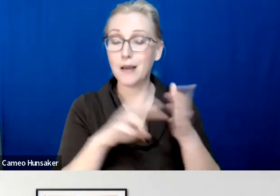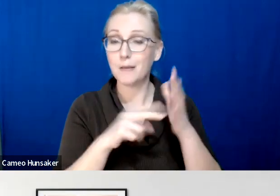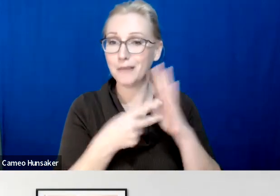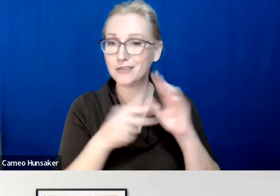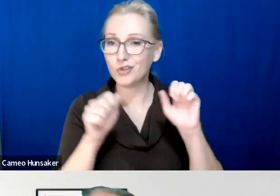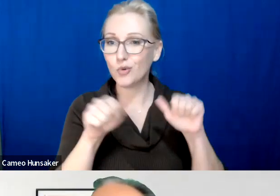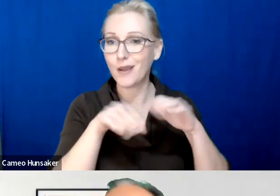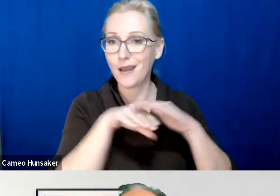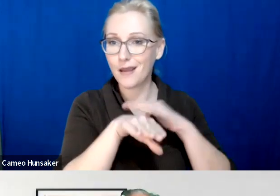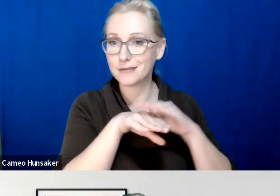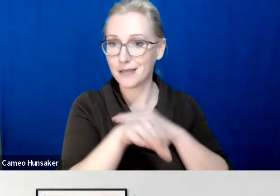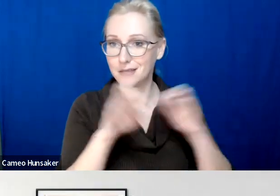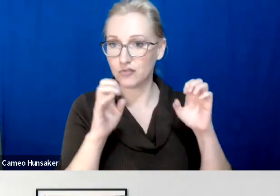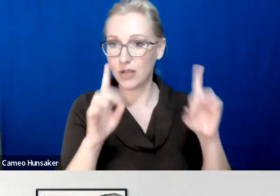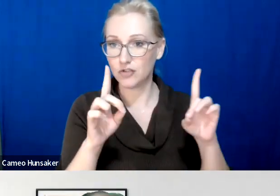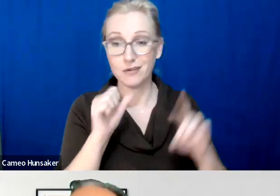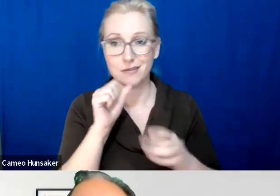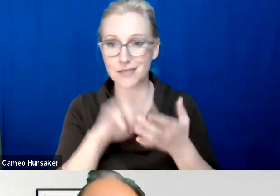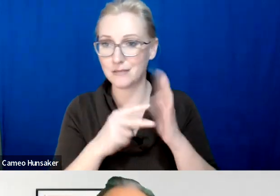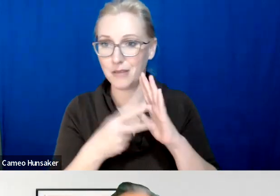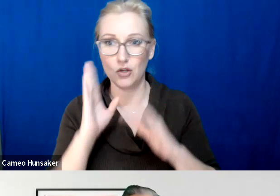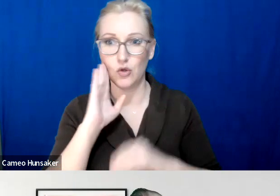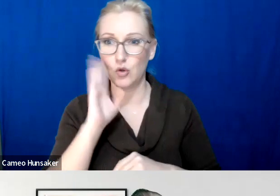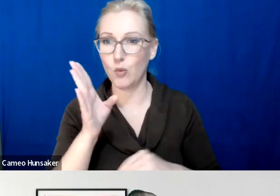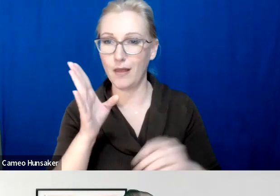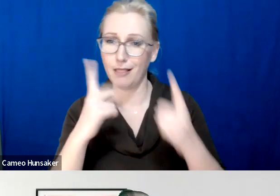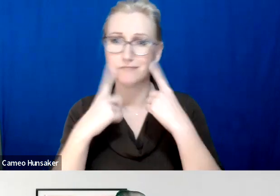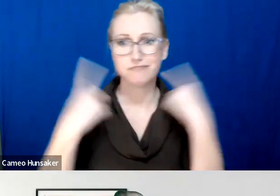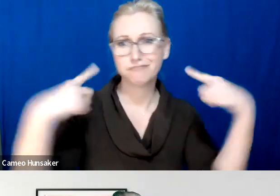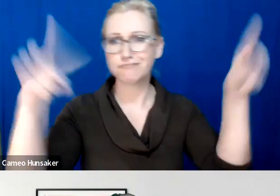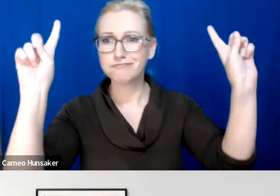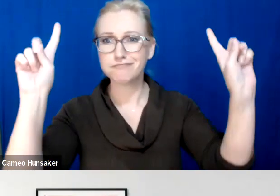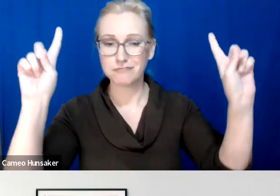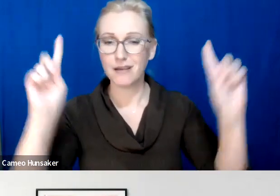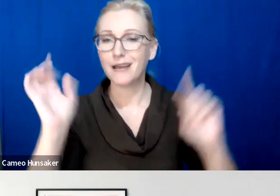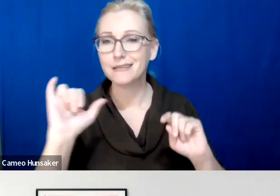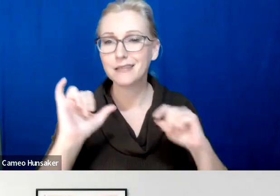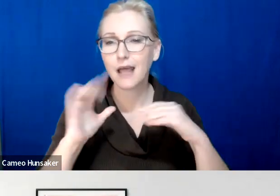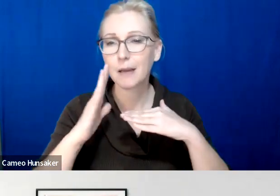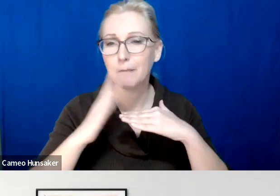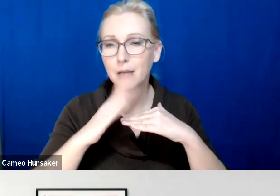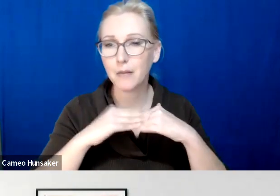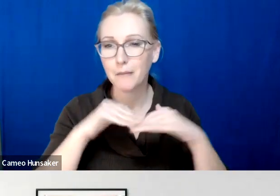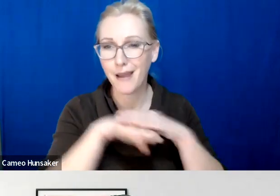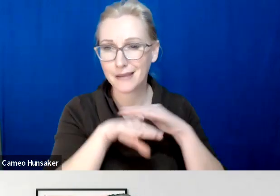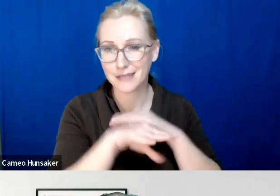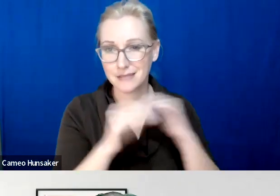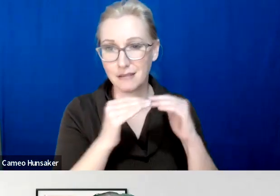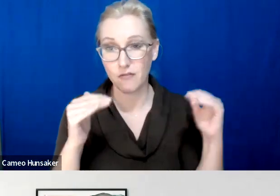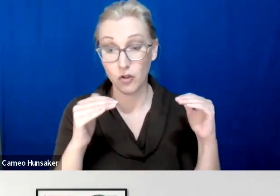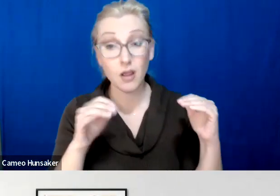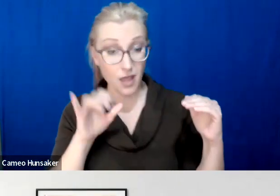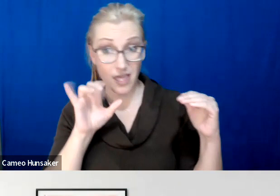maximizes your potential. It's just enough to give you that kind of bare minimum access level. And that was the standard for a